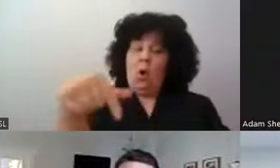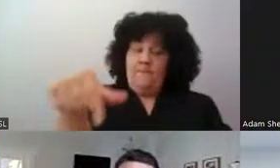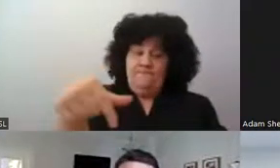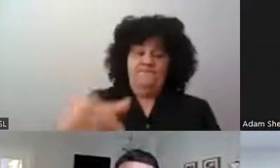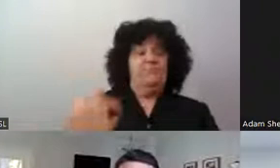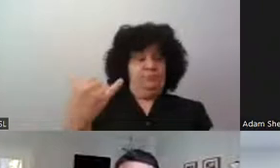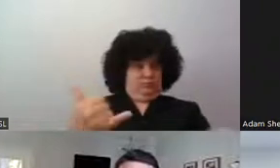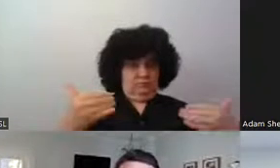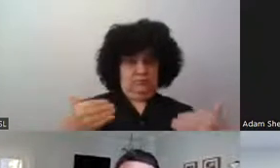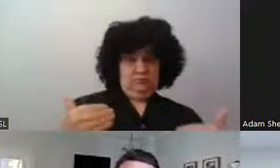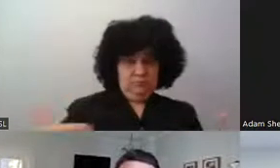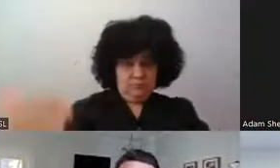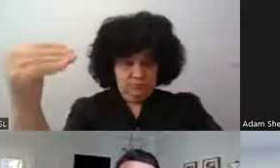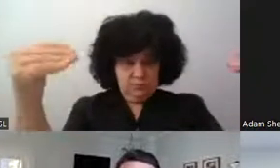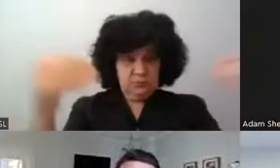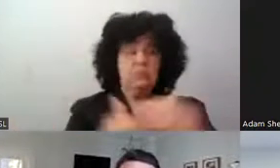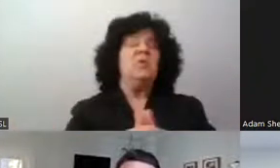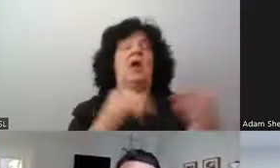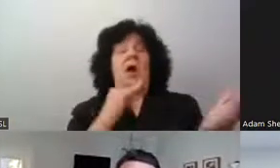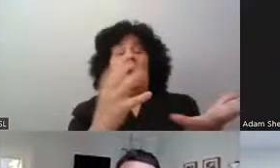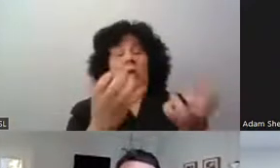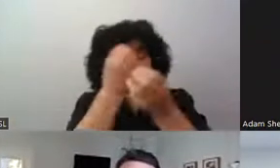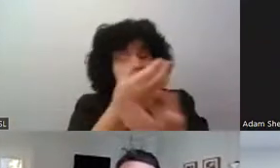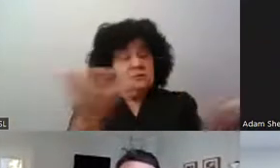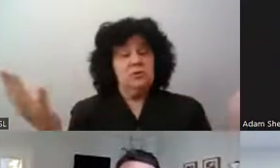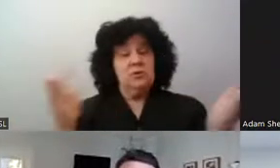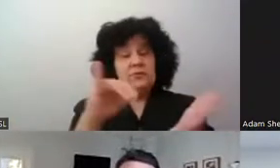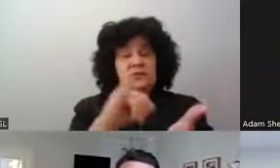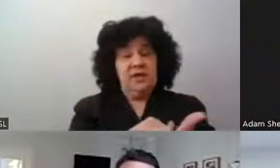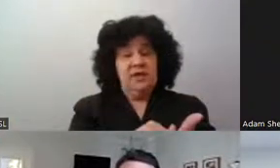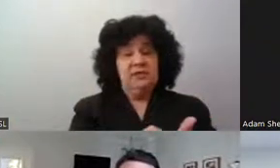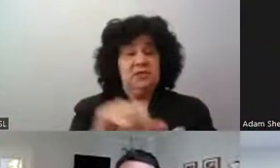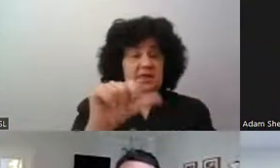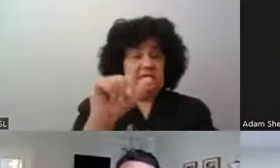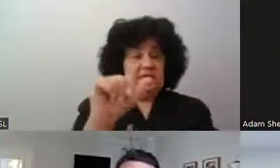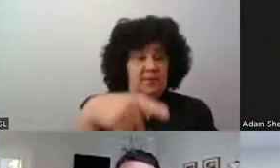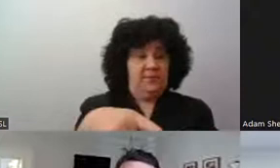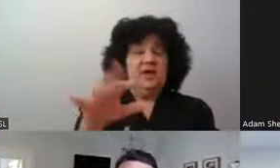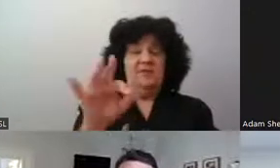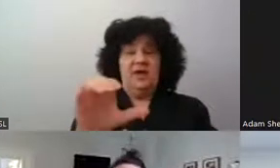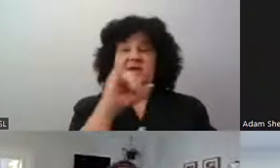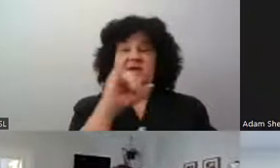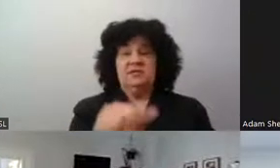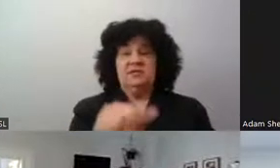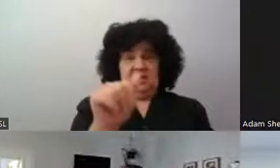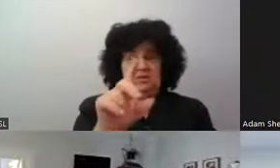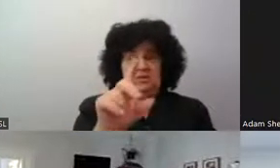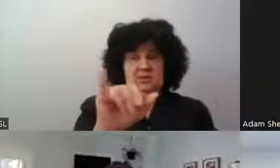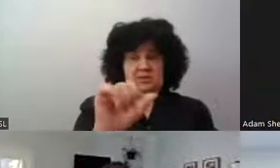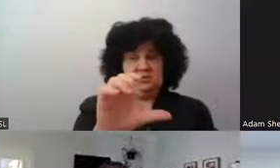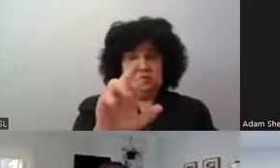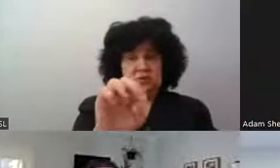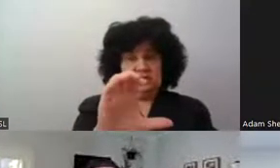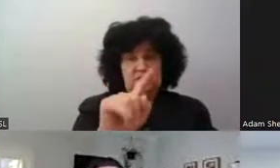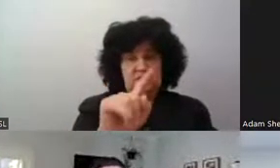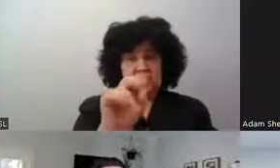proceed. I wanted to let you know that the GAP Act is a discretionary GSA Federal Advisory Committee. So